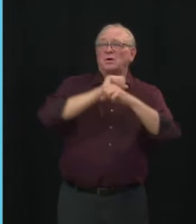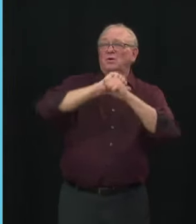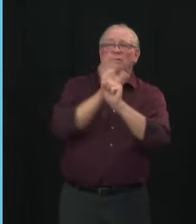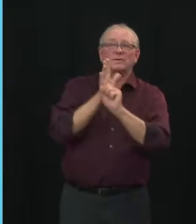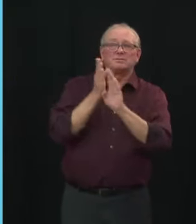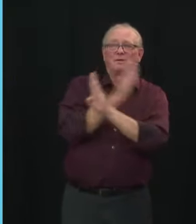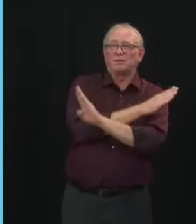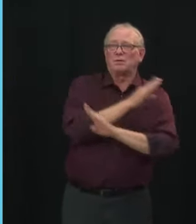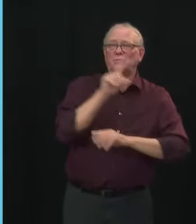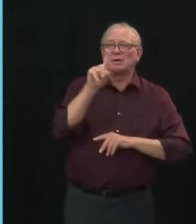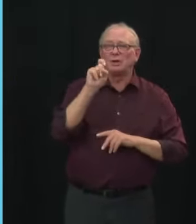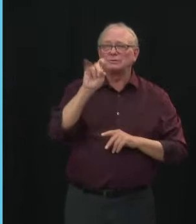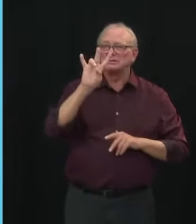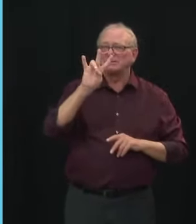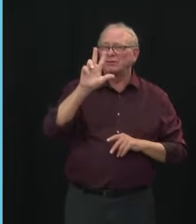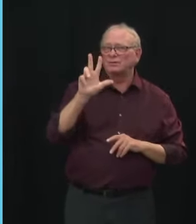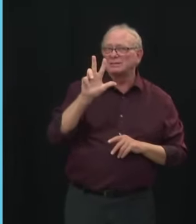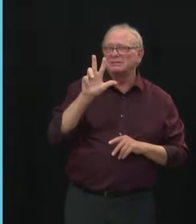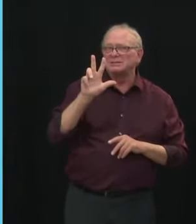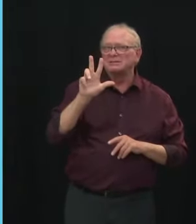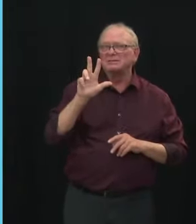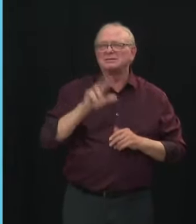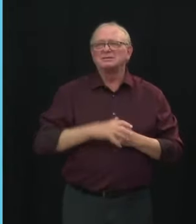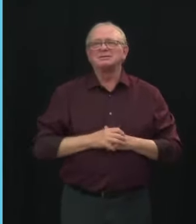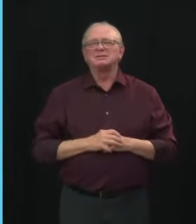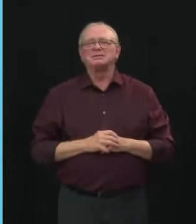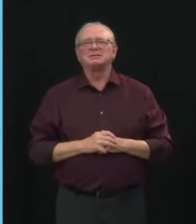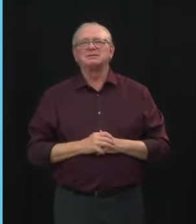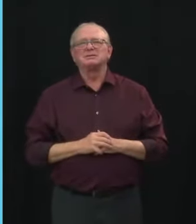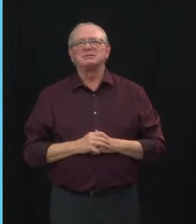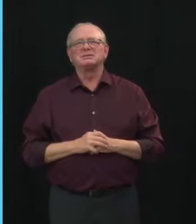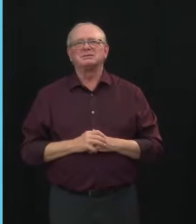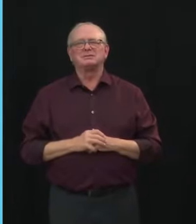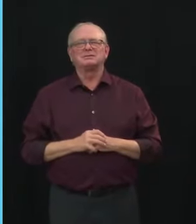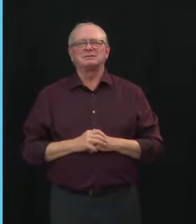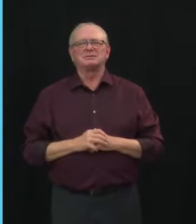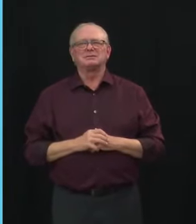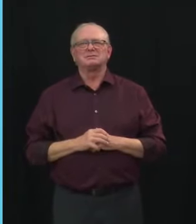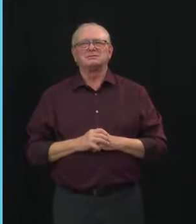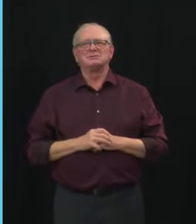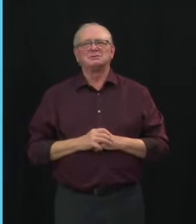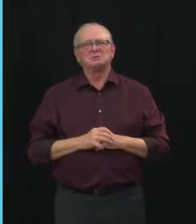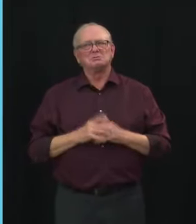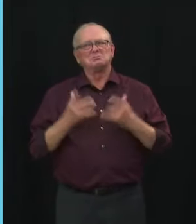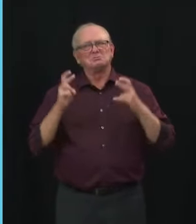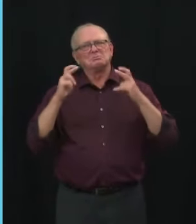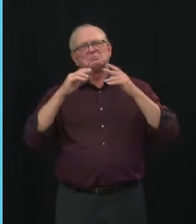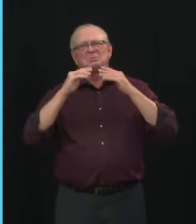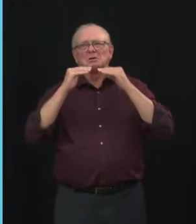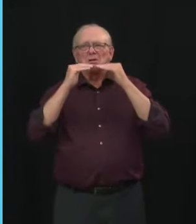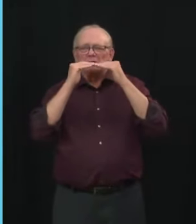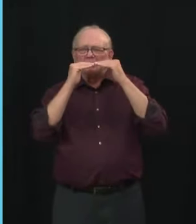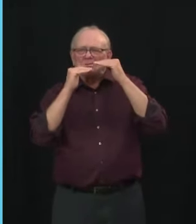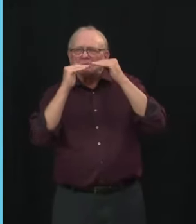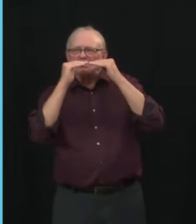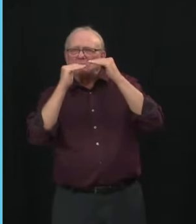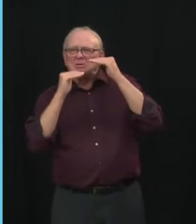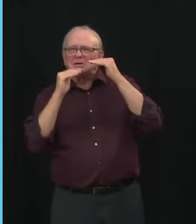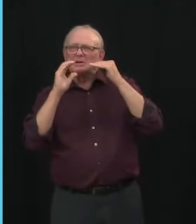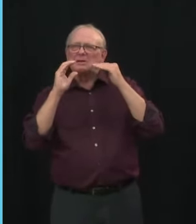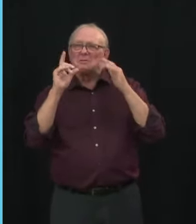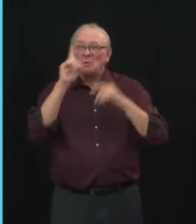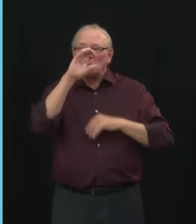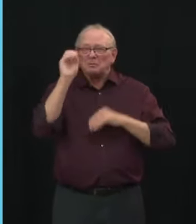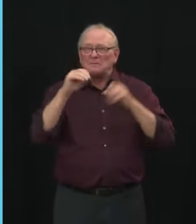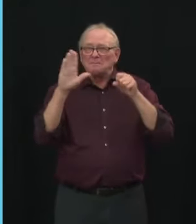normal bed base on most days for several weeks now. They're still at nearly 100%, and that's too high, but it's a